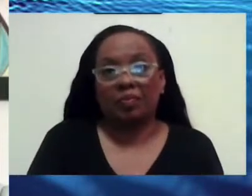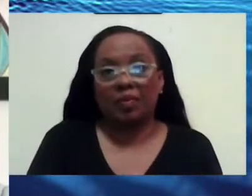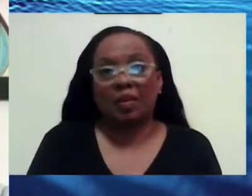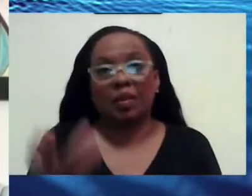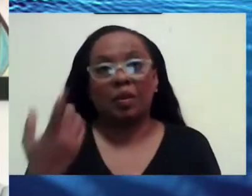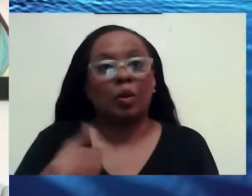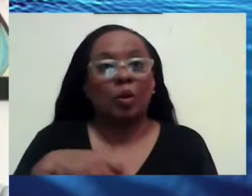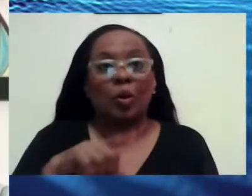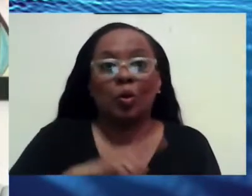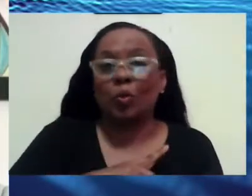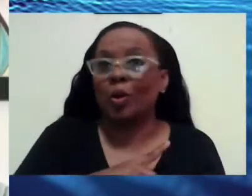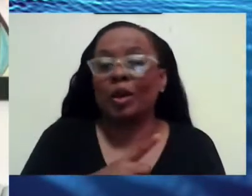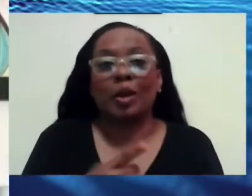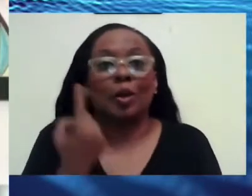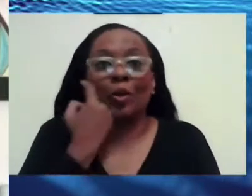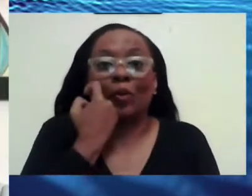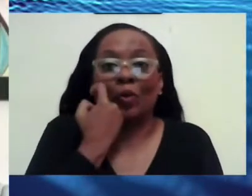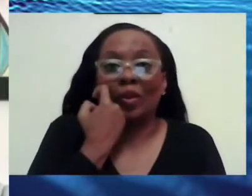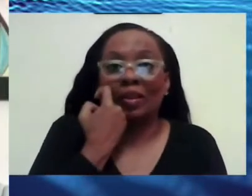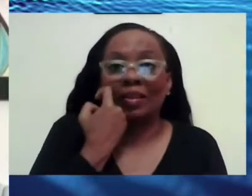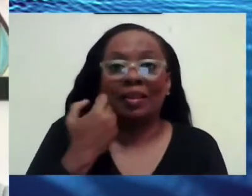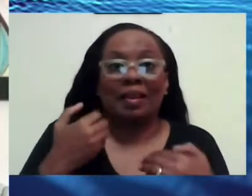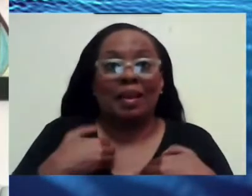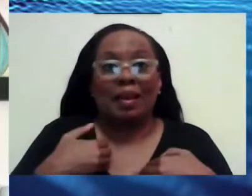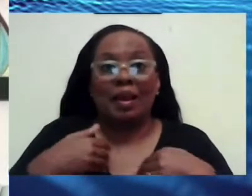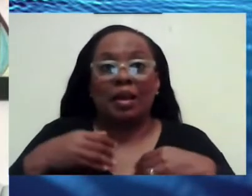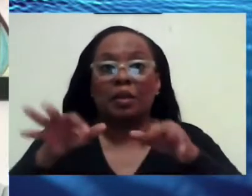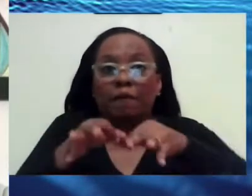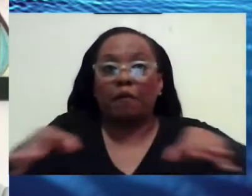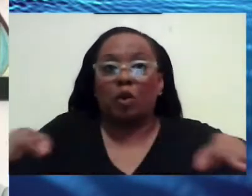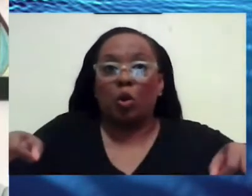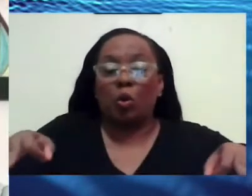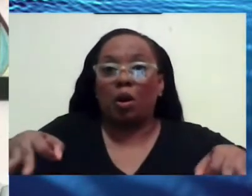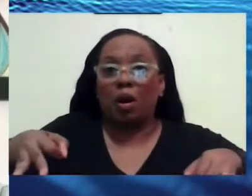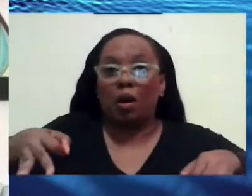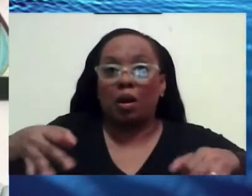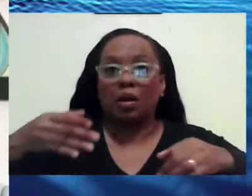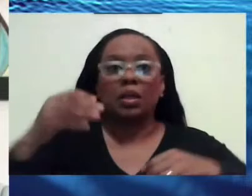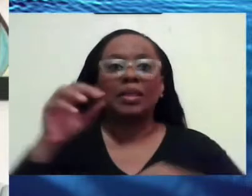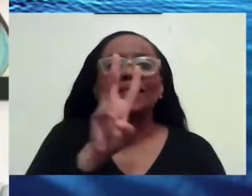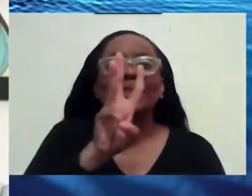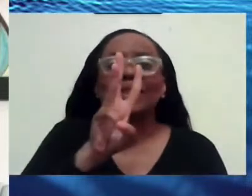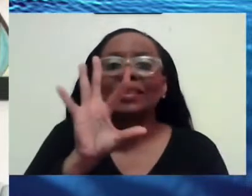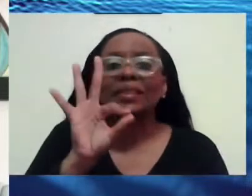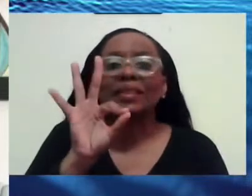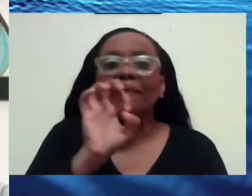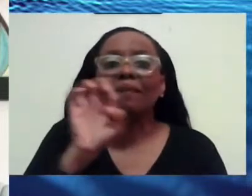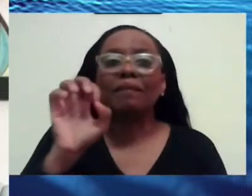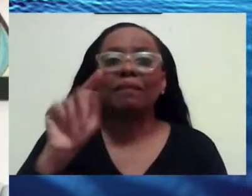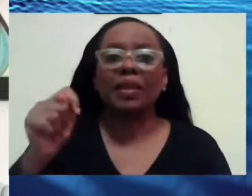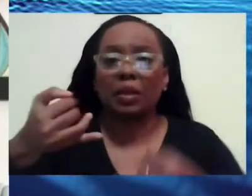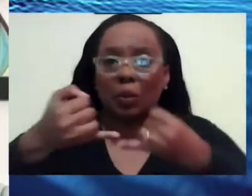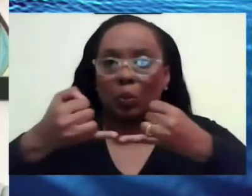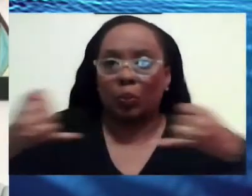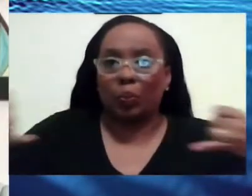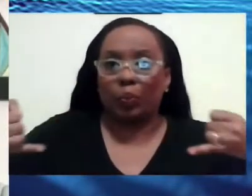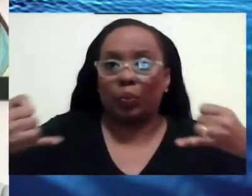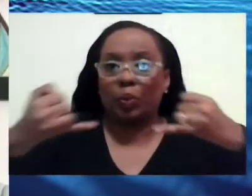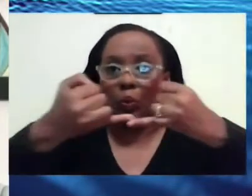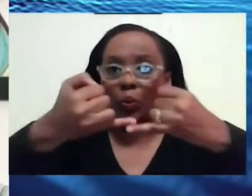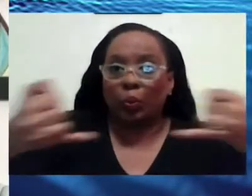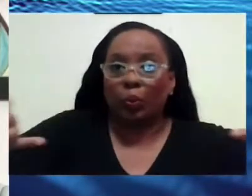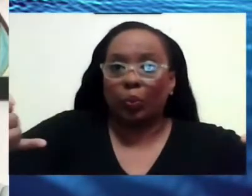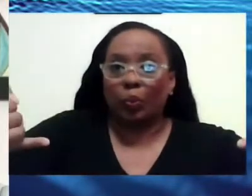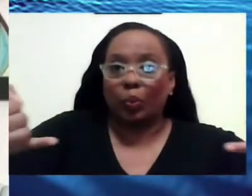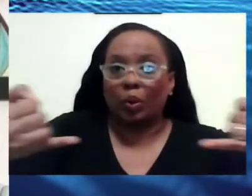markings, which would have seen students 3 feet apart in the classroom so that we would be able to get more students in. And across the plants,